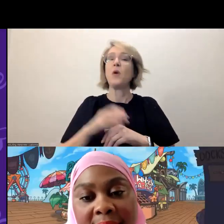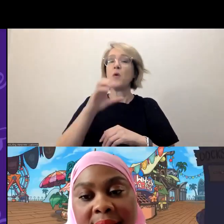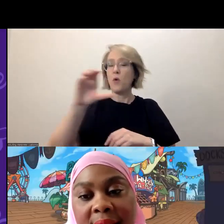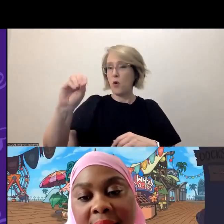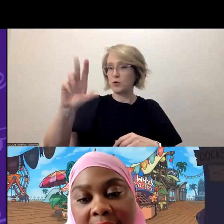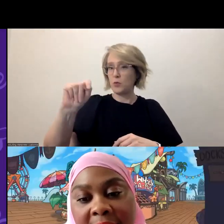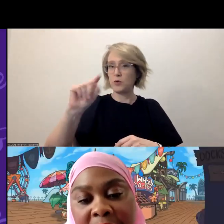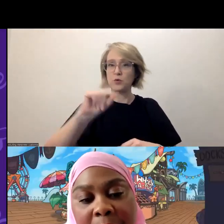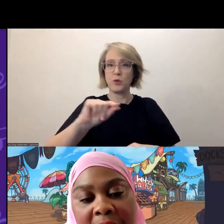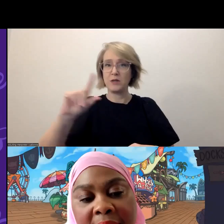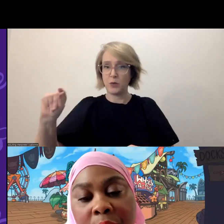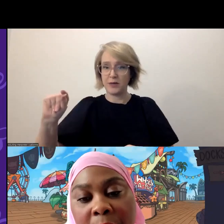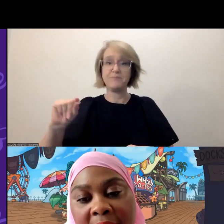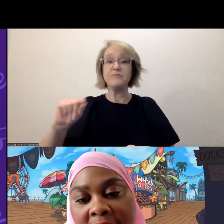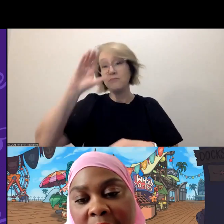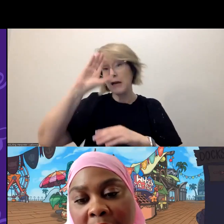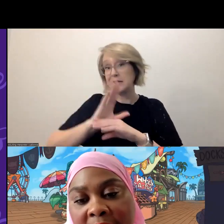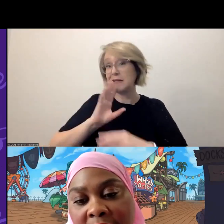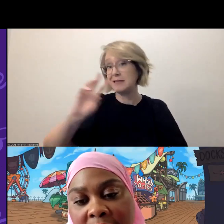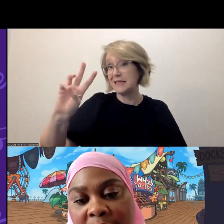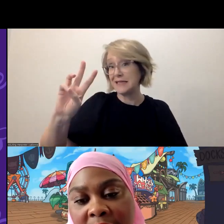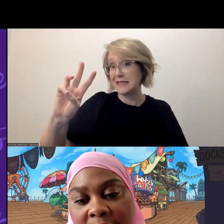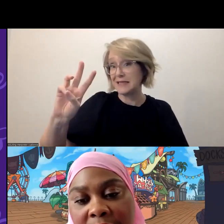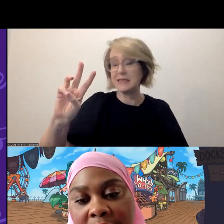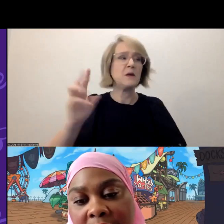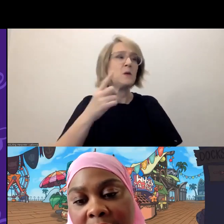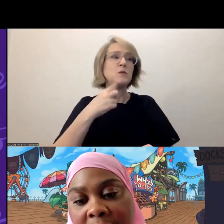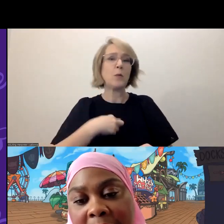who was 6, came to me and told me that he wanted to kill